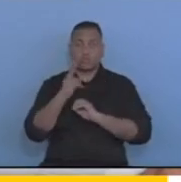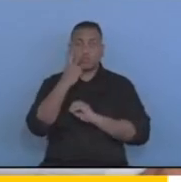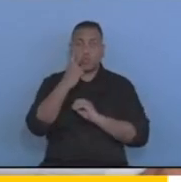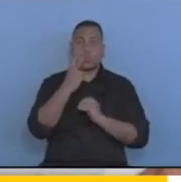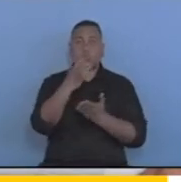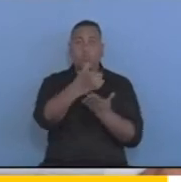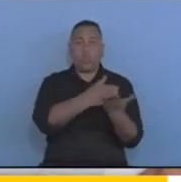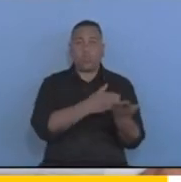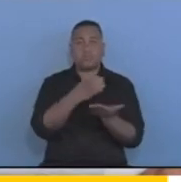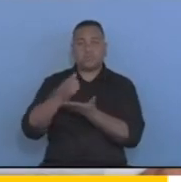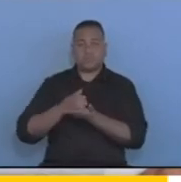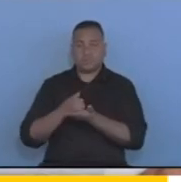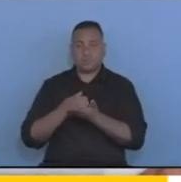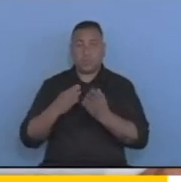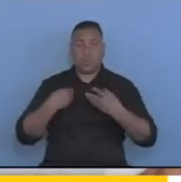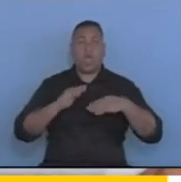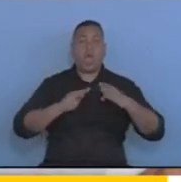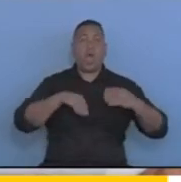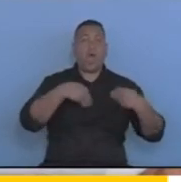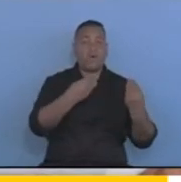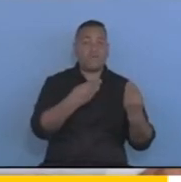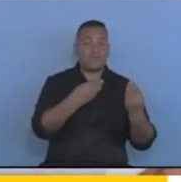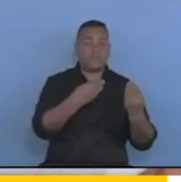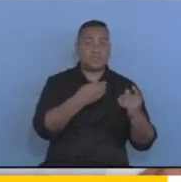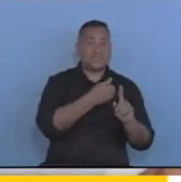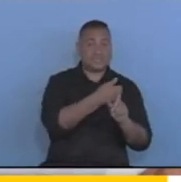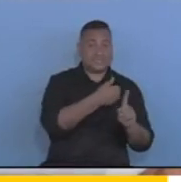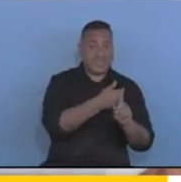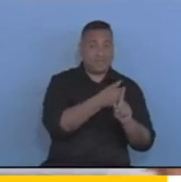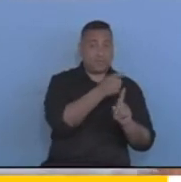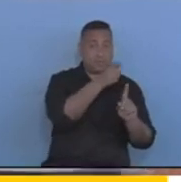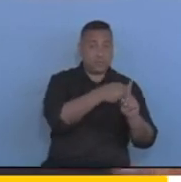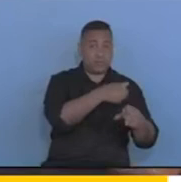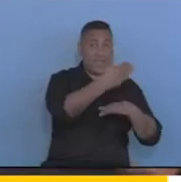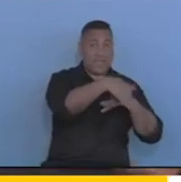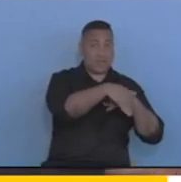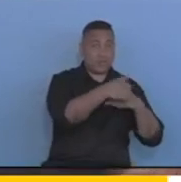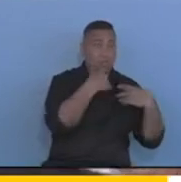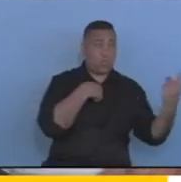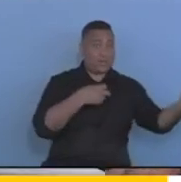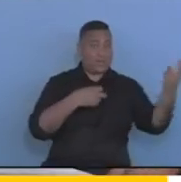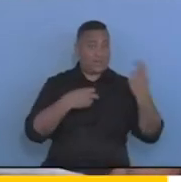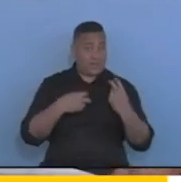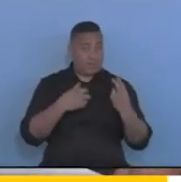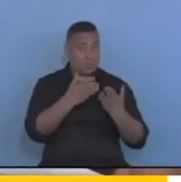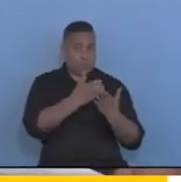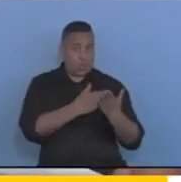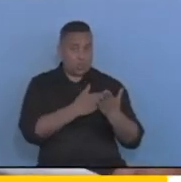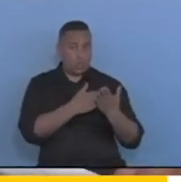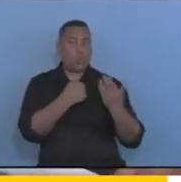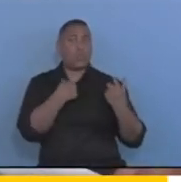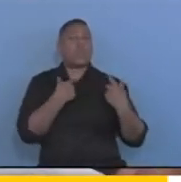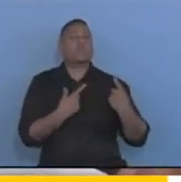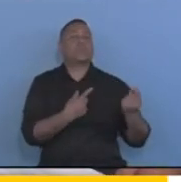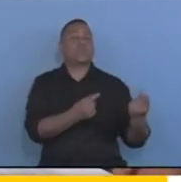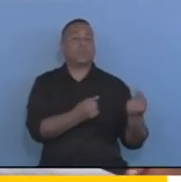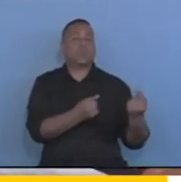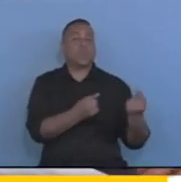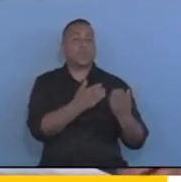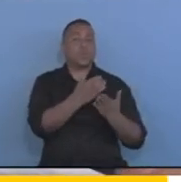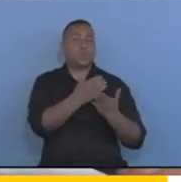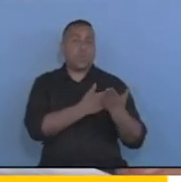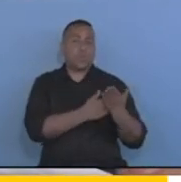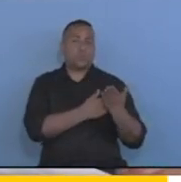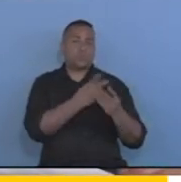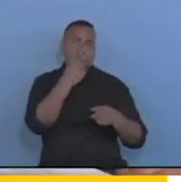a standalone course, where if somebody from outside wants to come and do the course, we can also do that. Okay. The course takes about 2 weeks, and